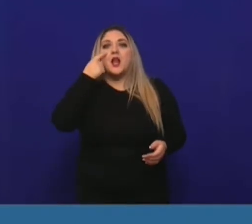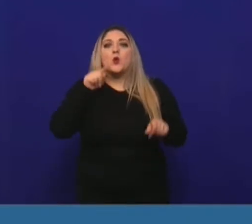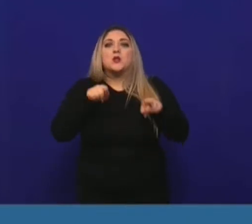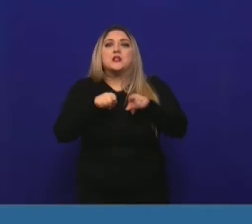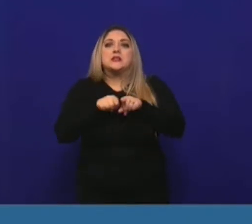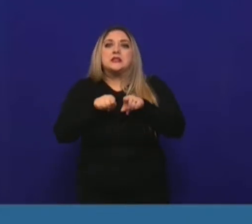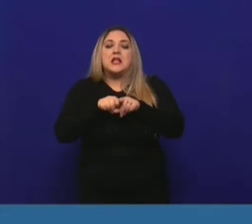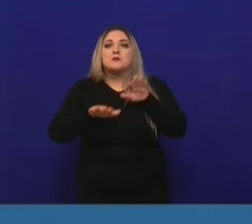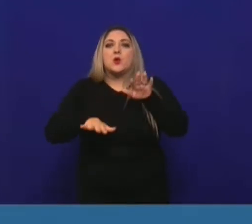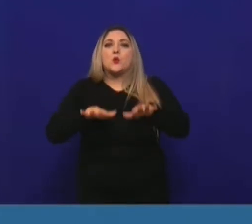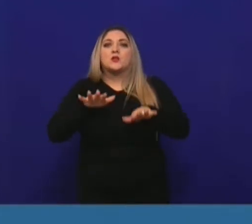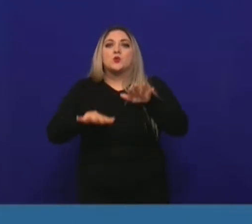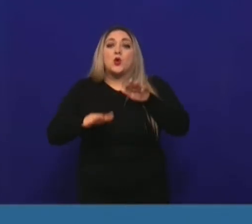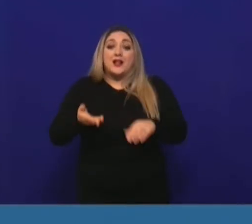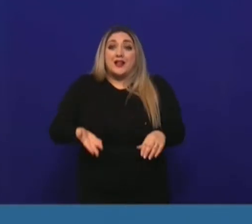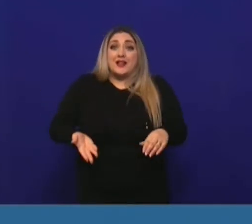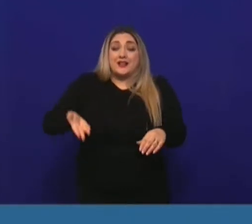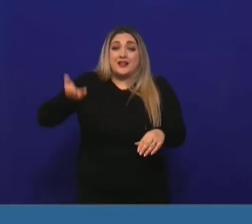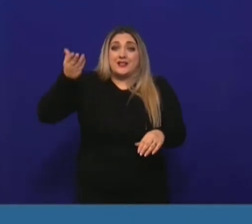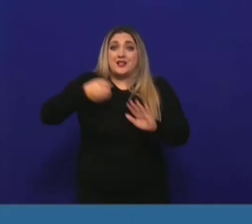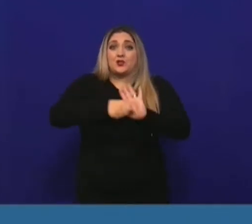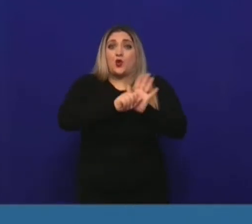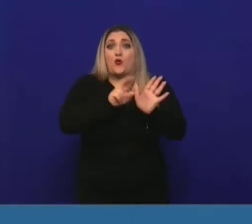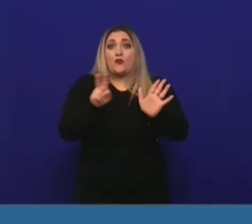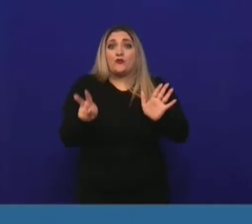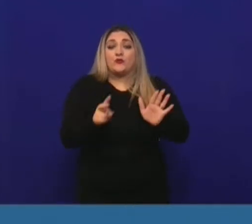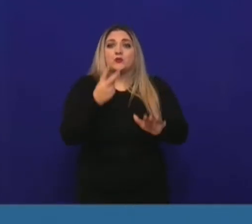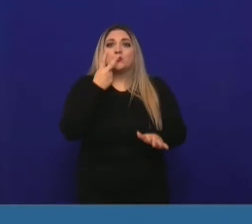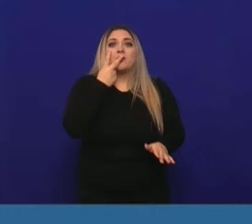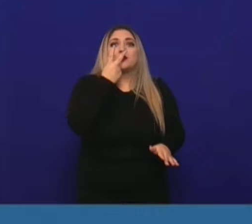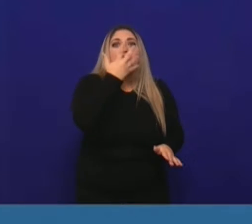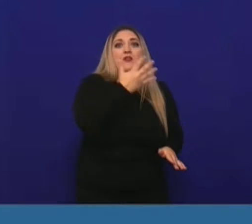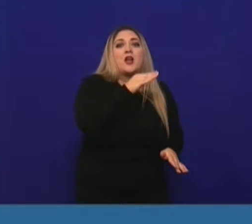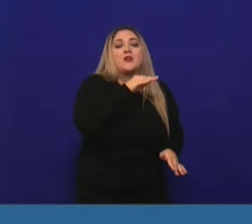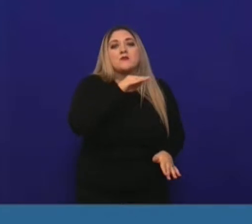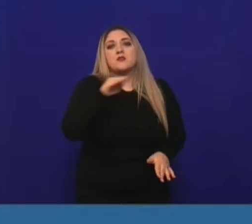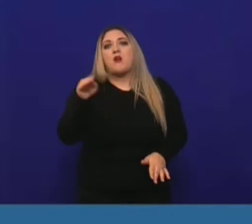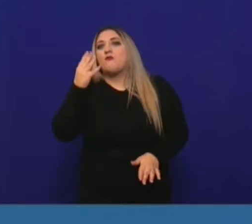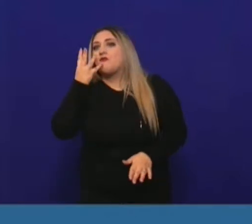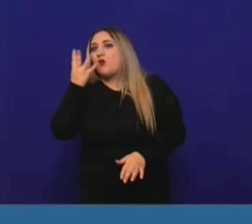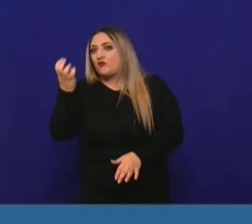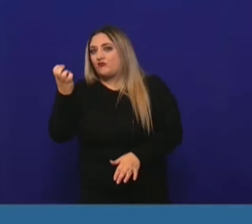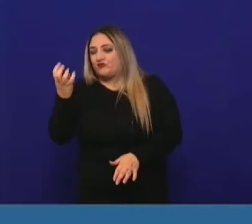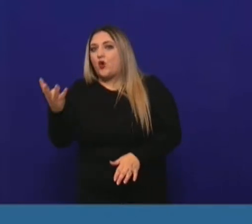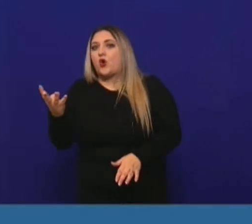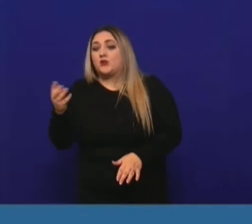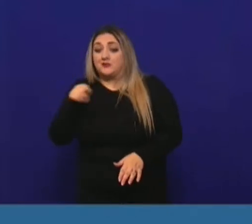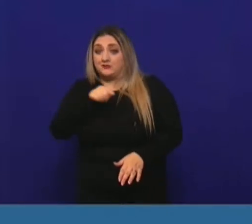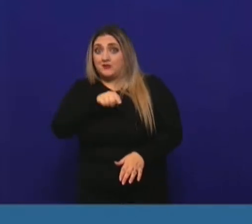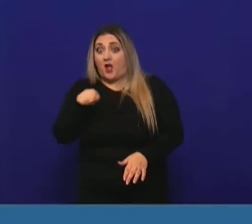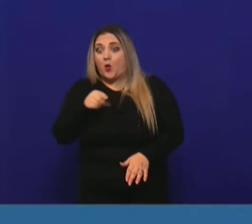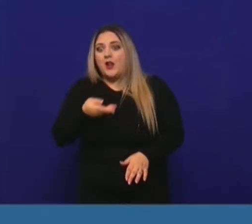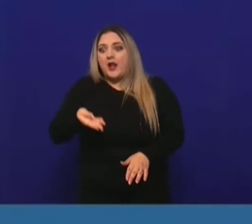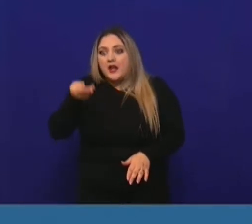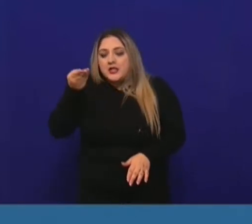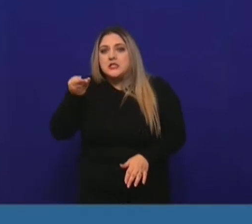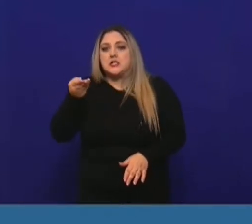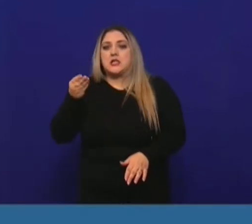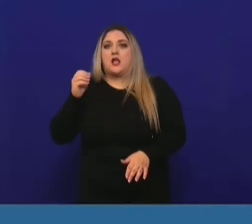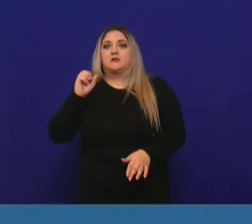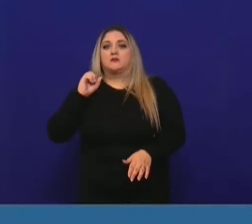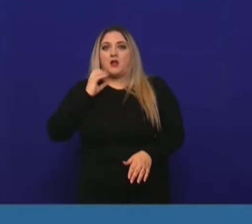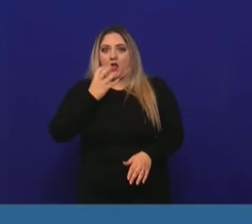il-grupp fejn għandna l-maġġor parti tal-każijiet bejn età ta' 25 u 44 years li huma l-iktar affettwati. U jekk